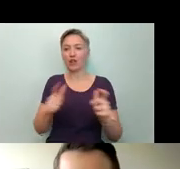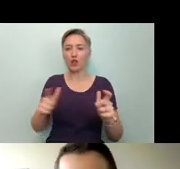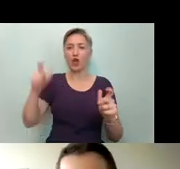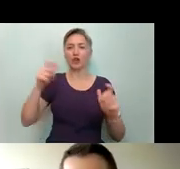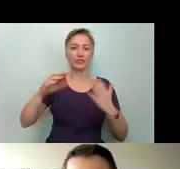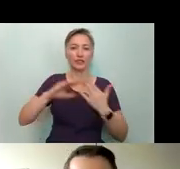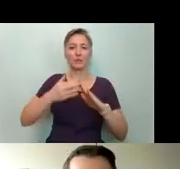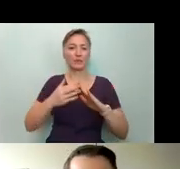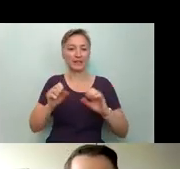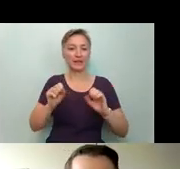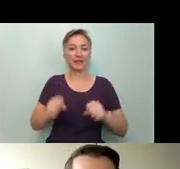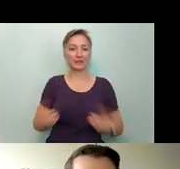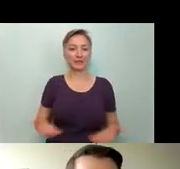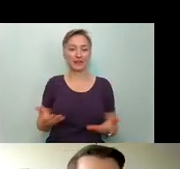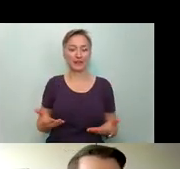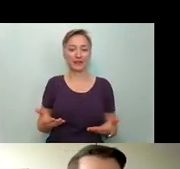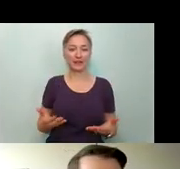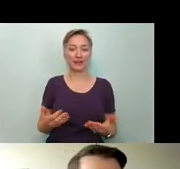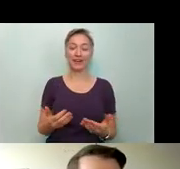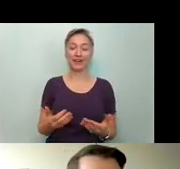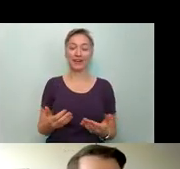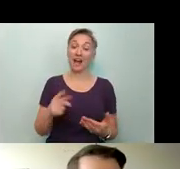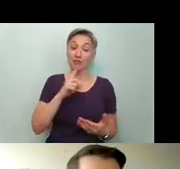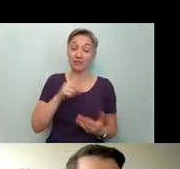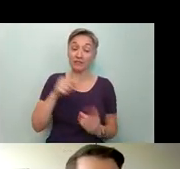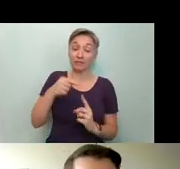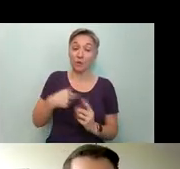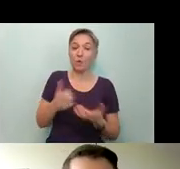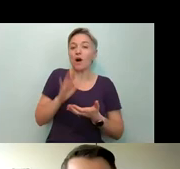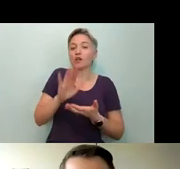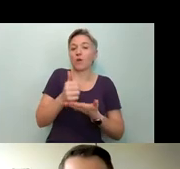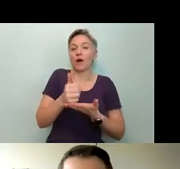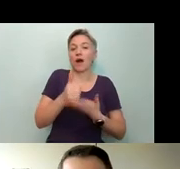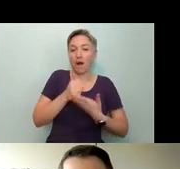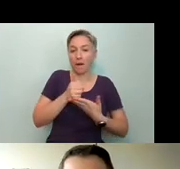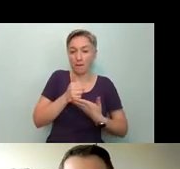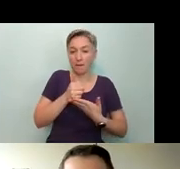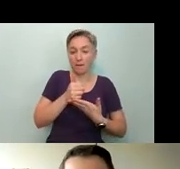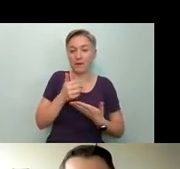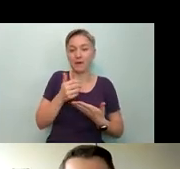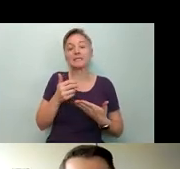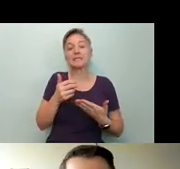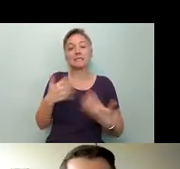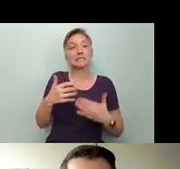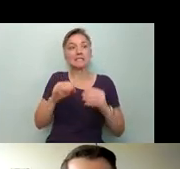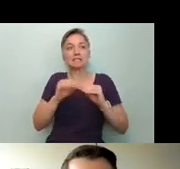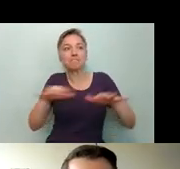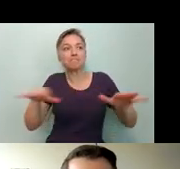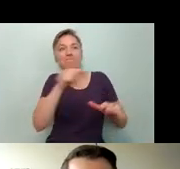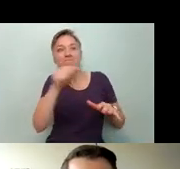possibly can, and would certainly ask for your help in spreading the word that these forums are happening to your friends and